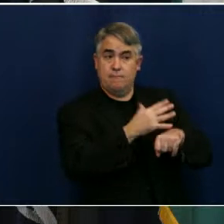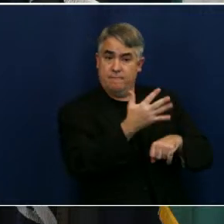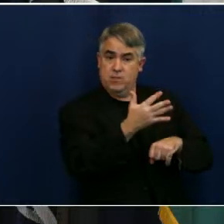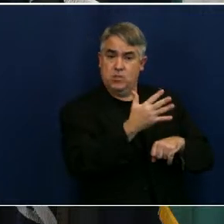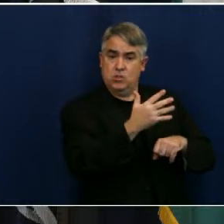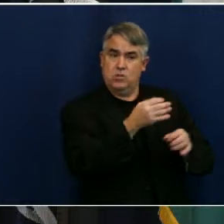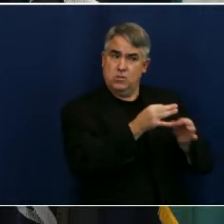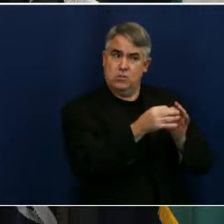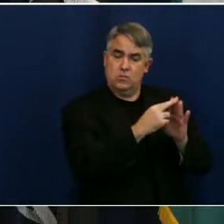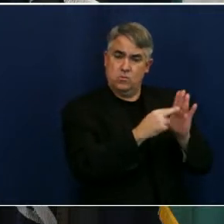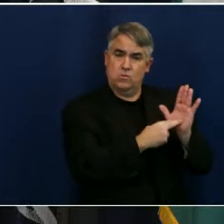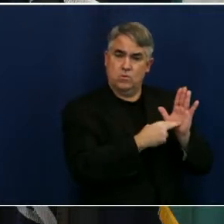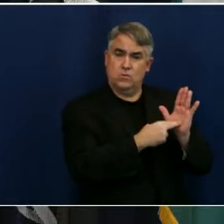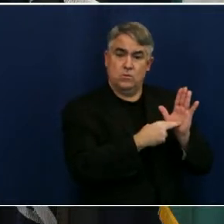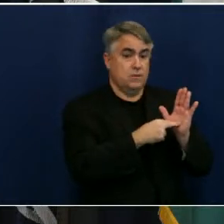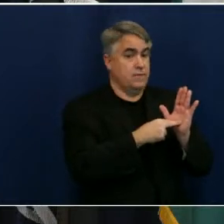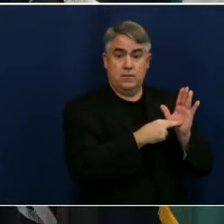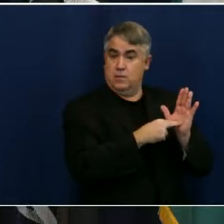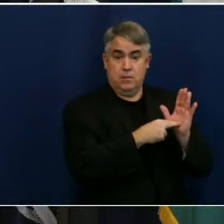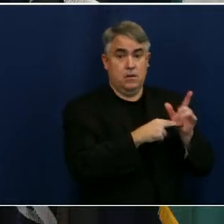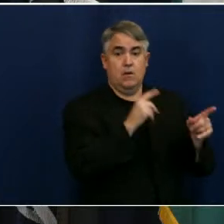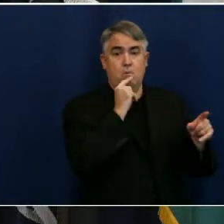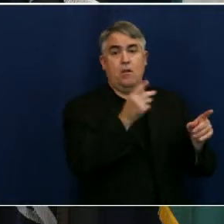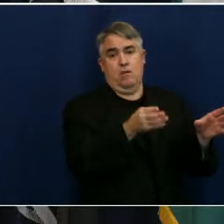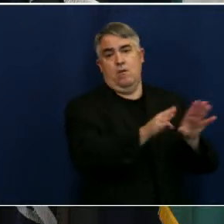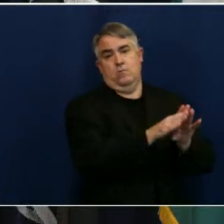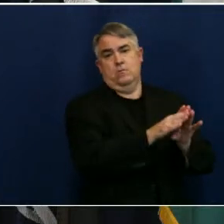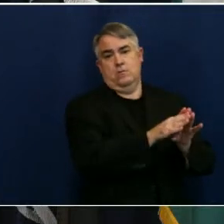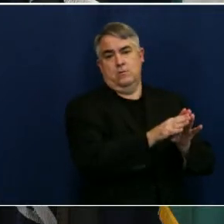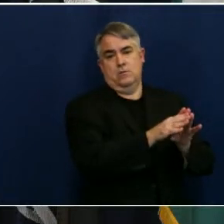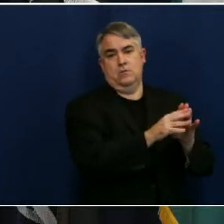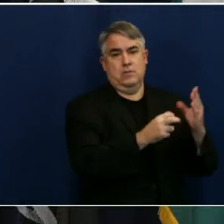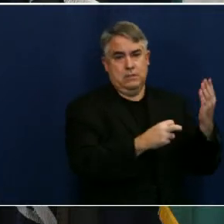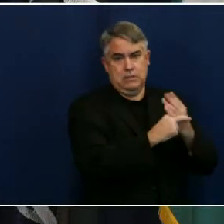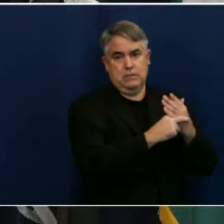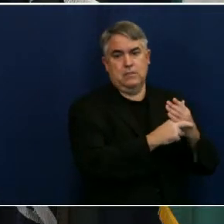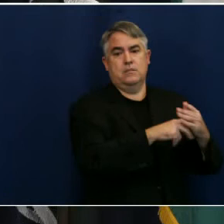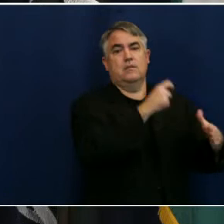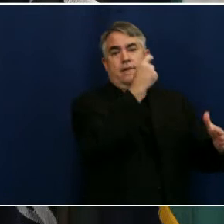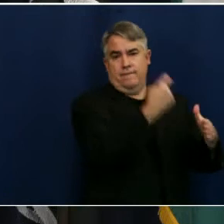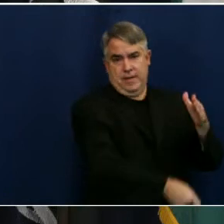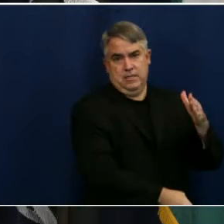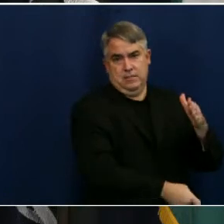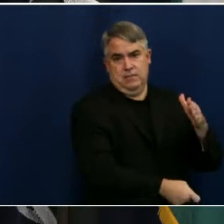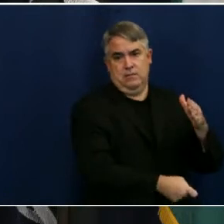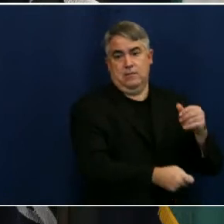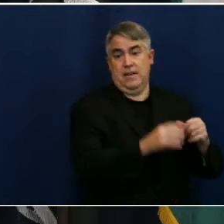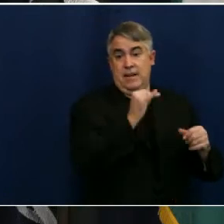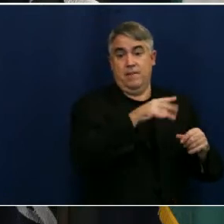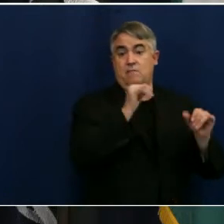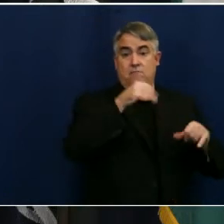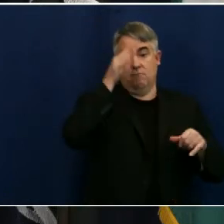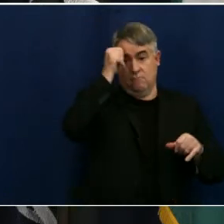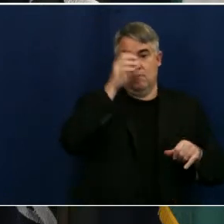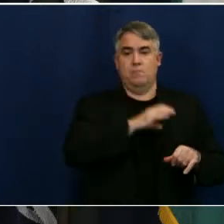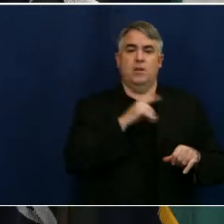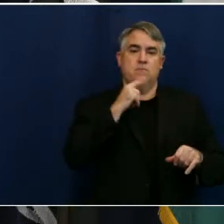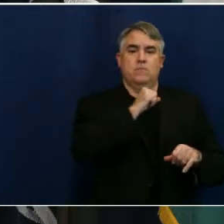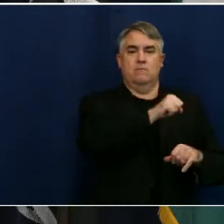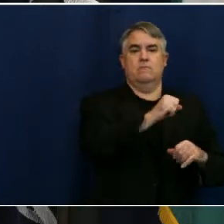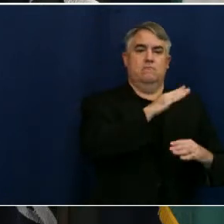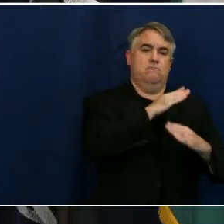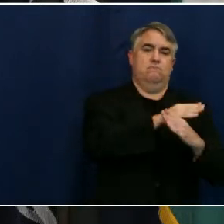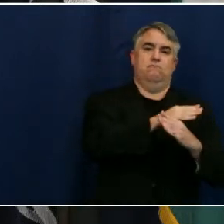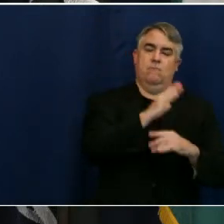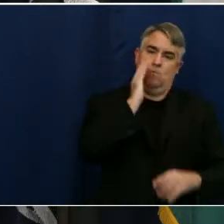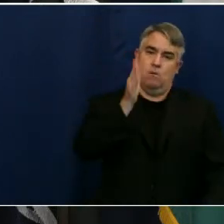health closure notices when appropriate. And then law enforcement obviously has the follow-up if folks don't modify or change their